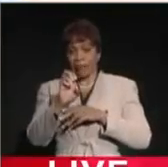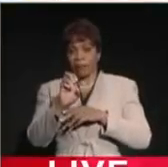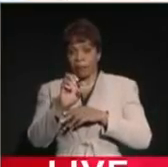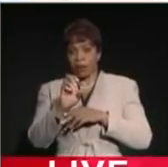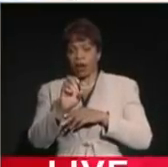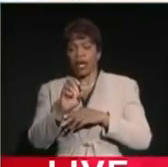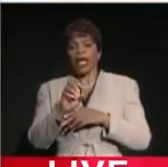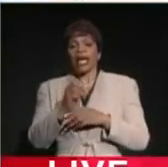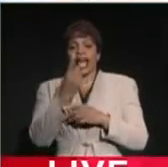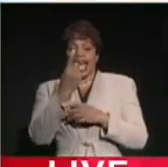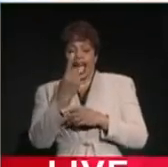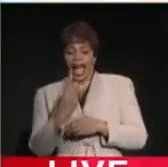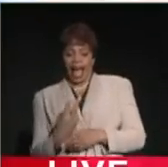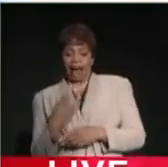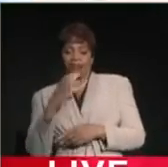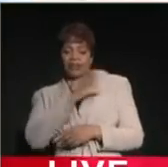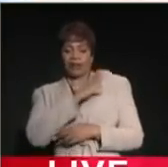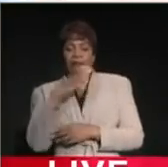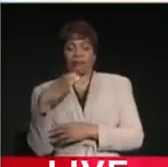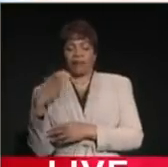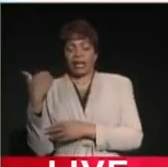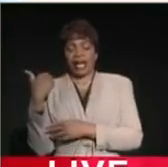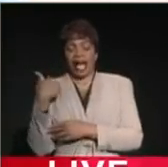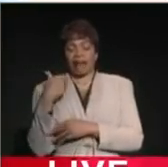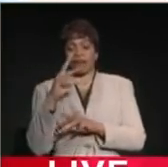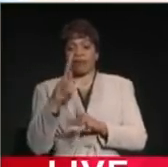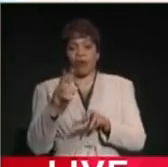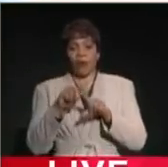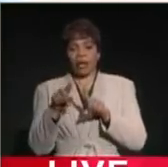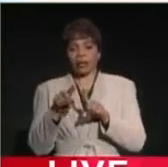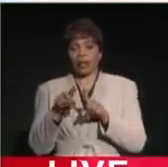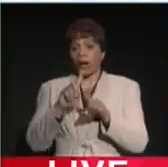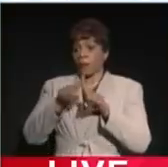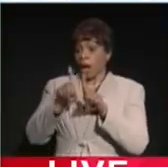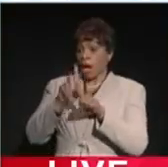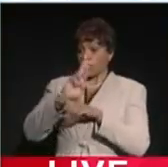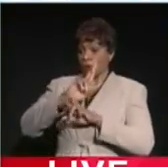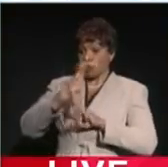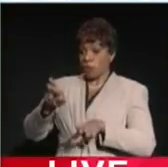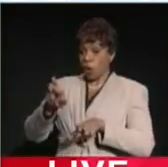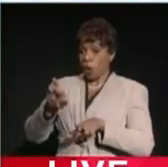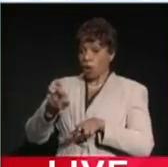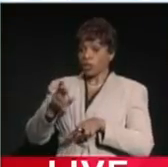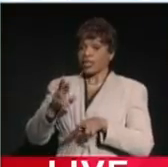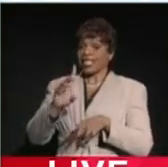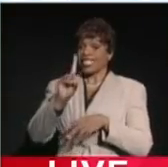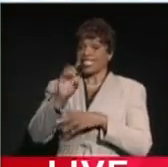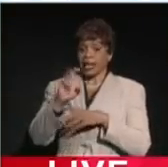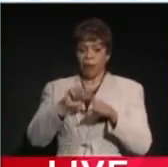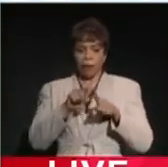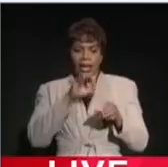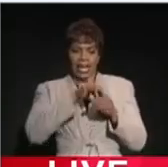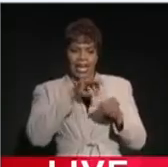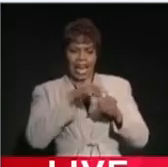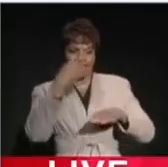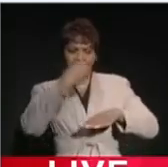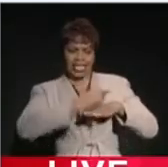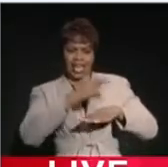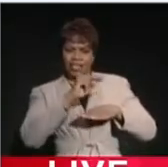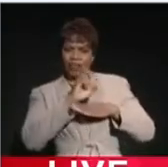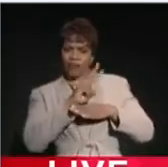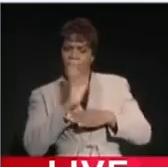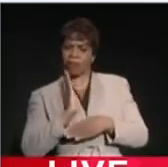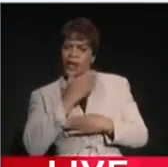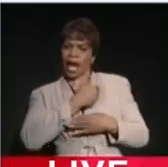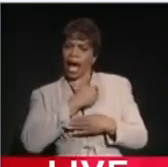the committee put their report out, which was a complete political stunt. Okay, but the report is coming out in December. Election day is in November, and our voters would